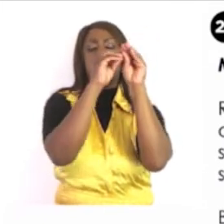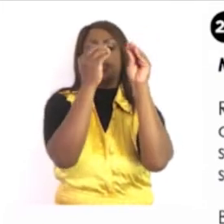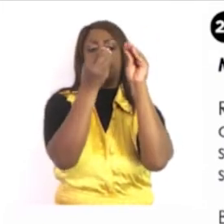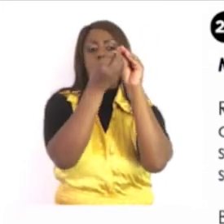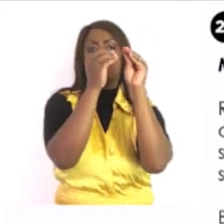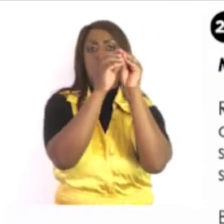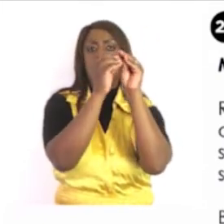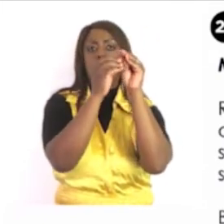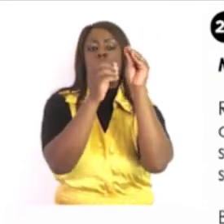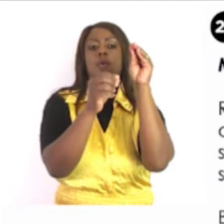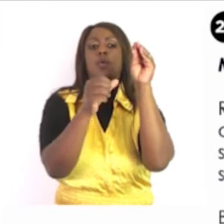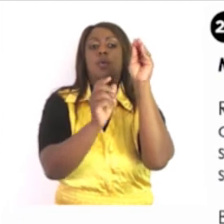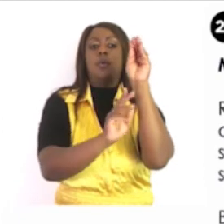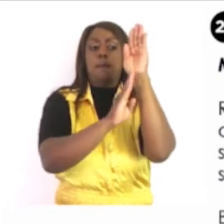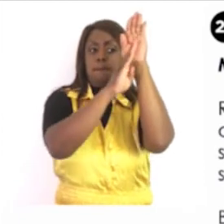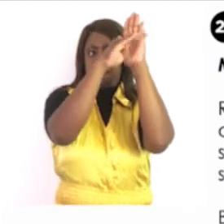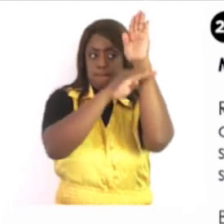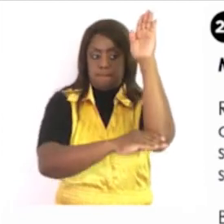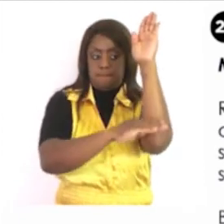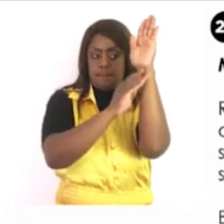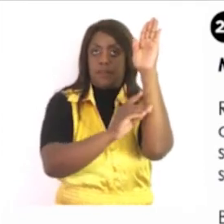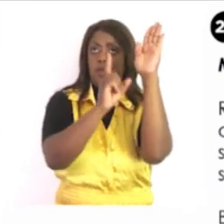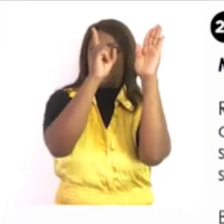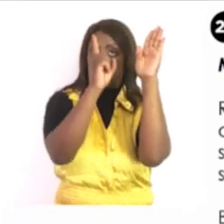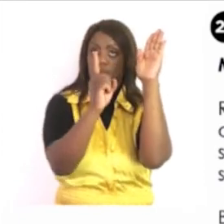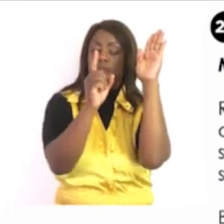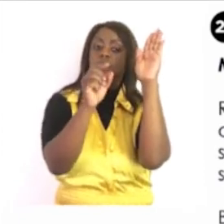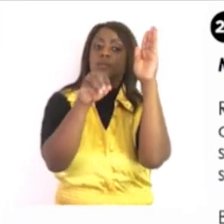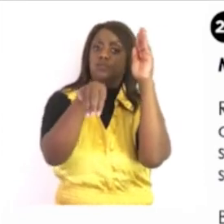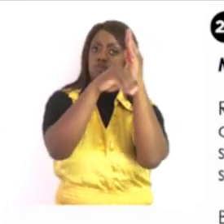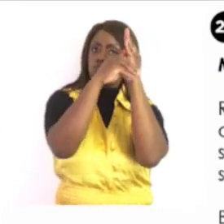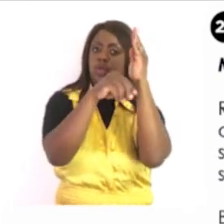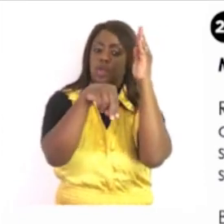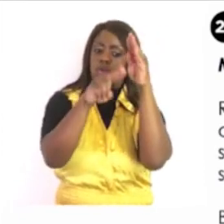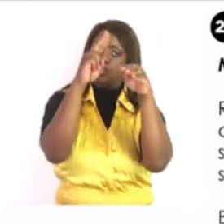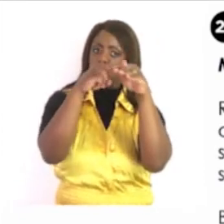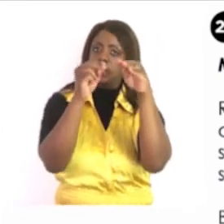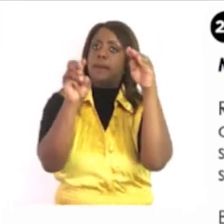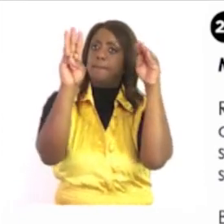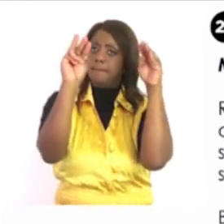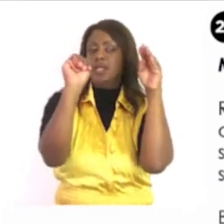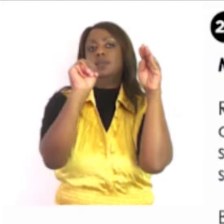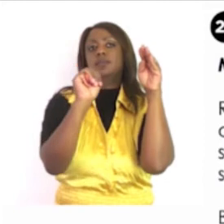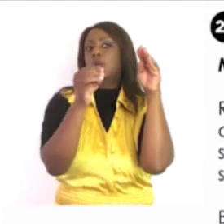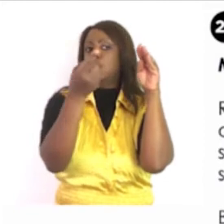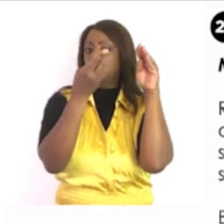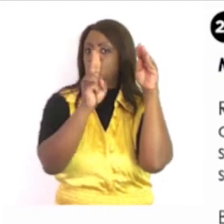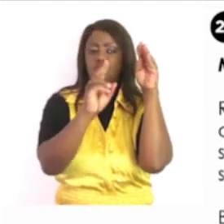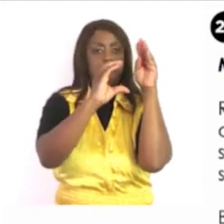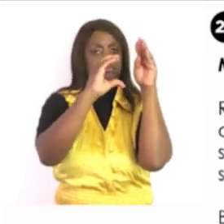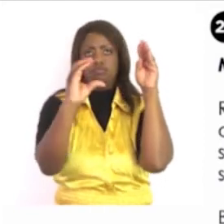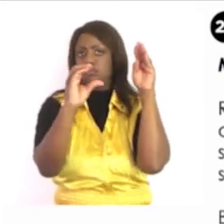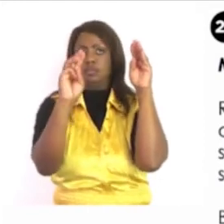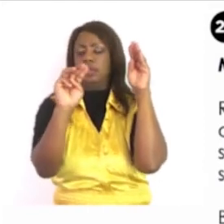in meters, meaning when you are measuring the height of a person, it should be recorded in meters. But